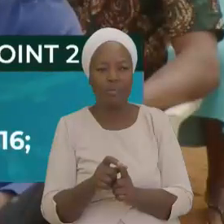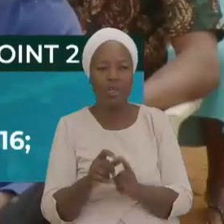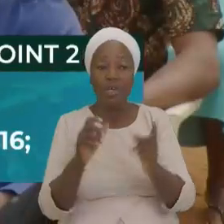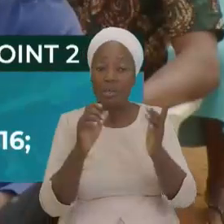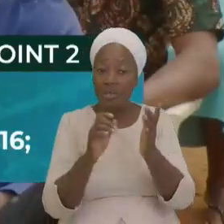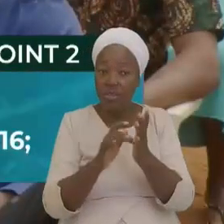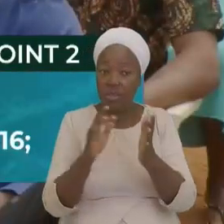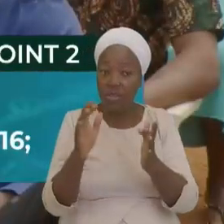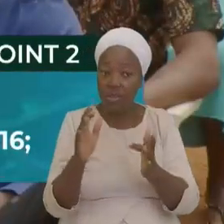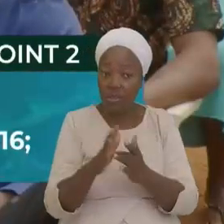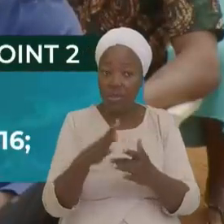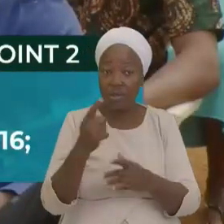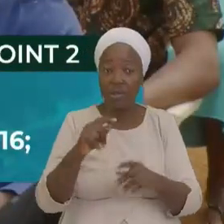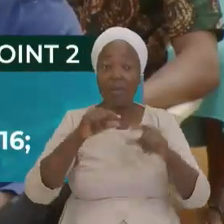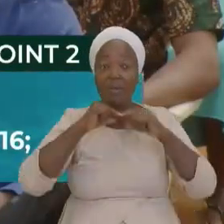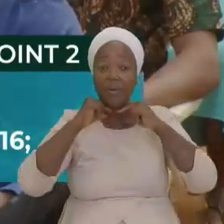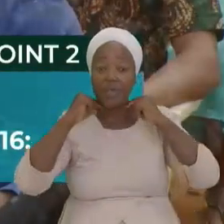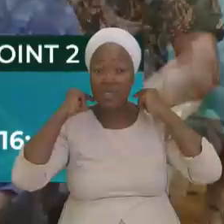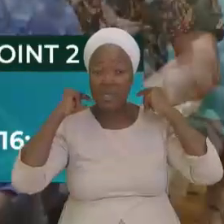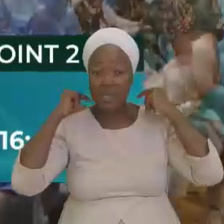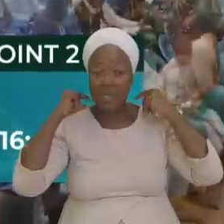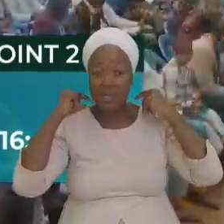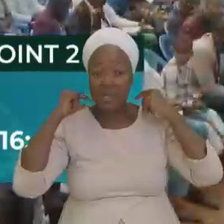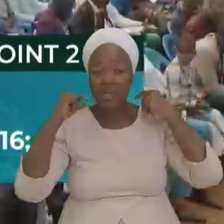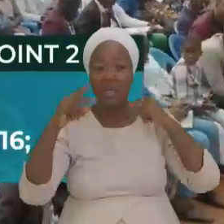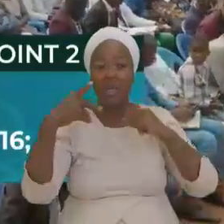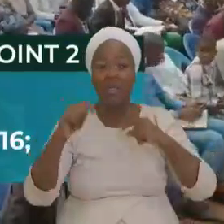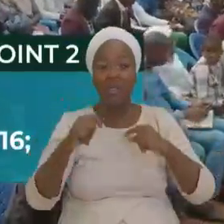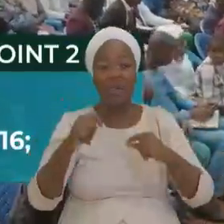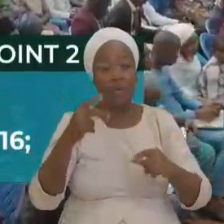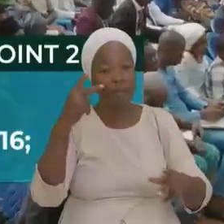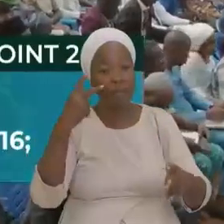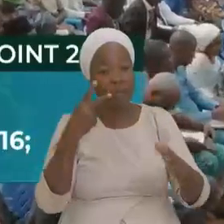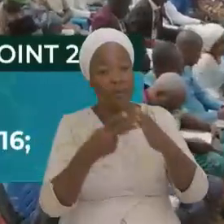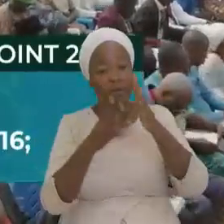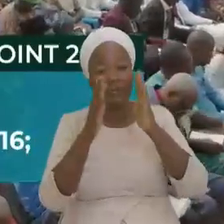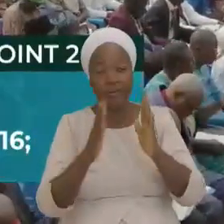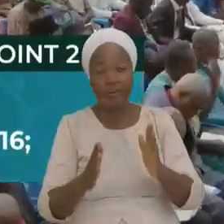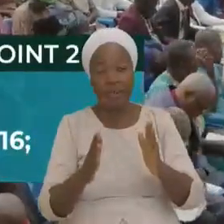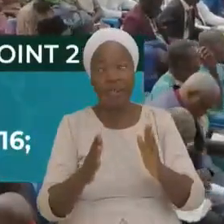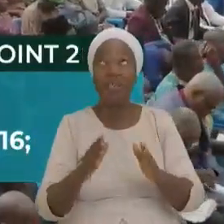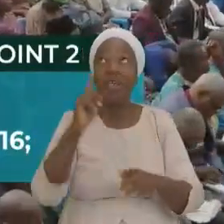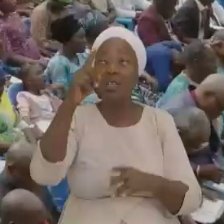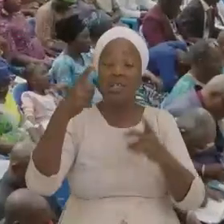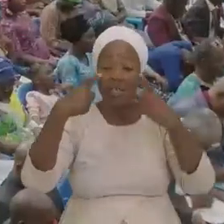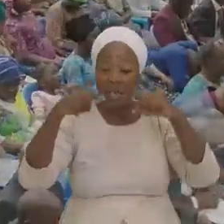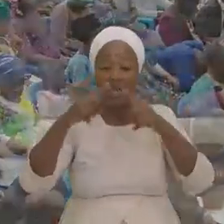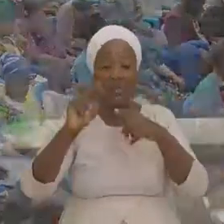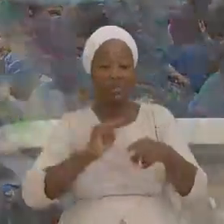Jesus the priest, the prophet, he declares to us all the mind of